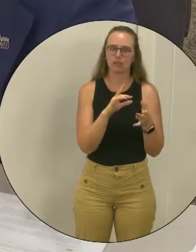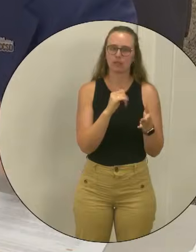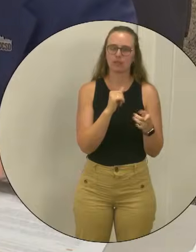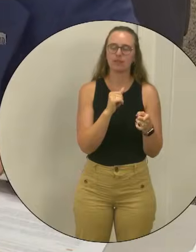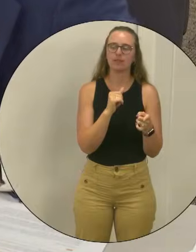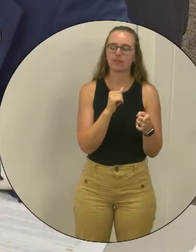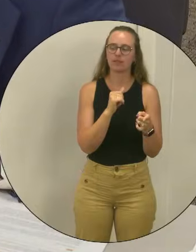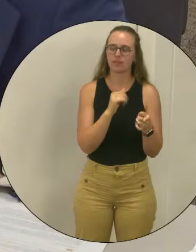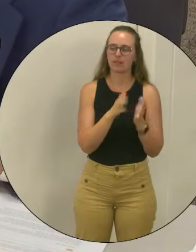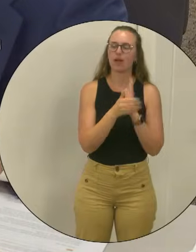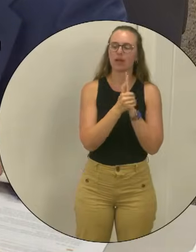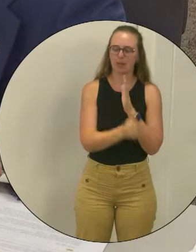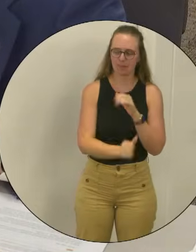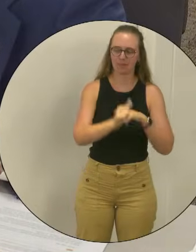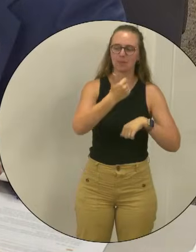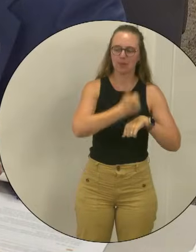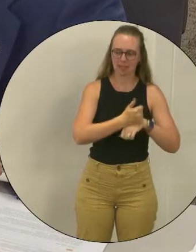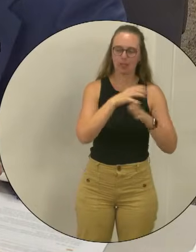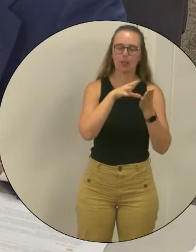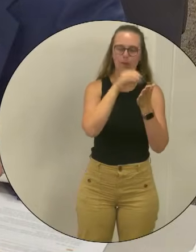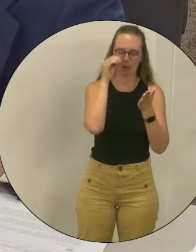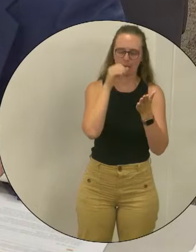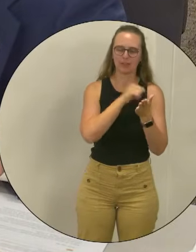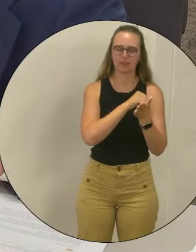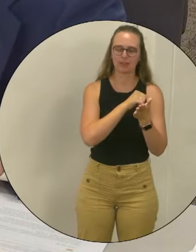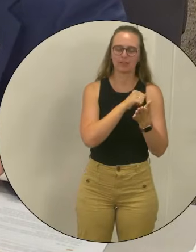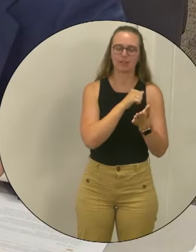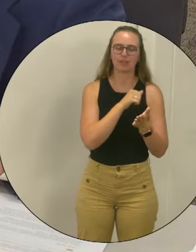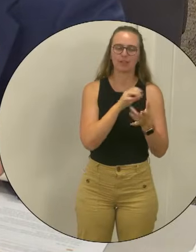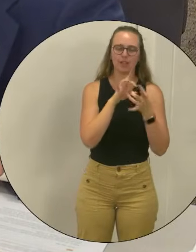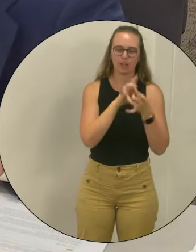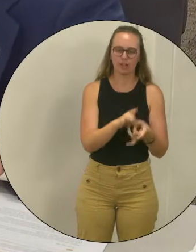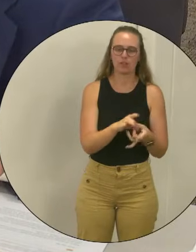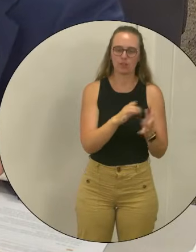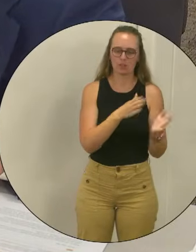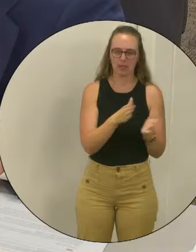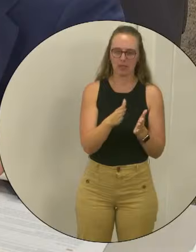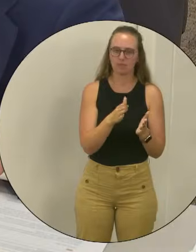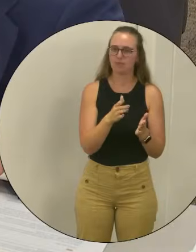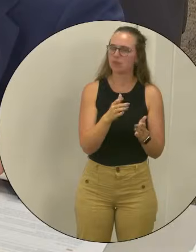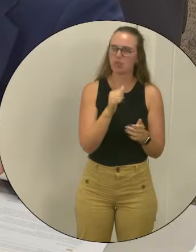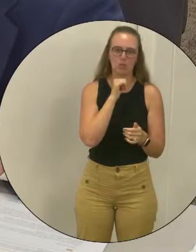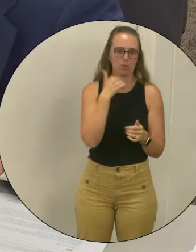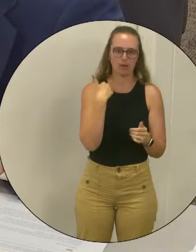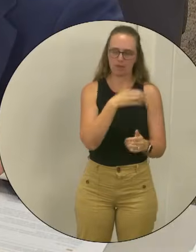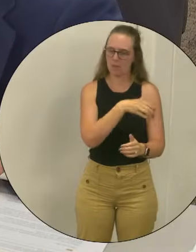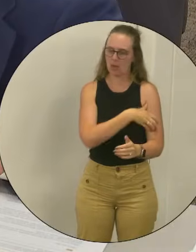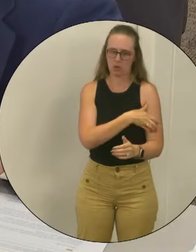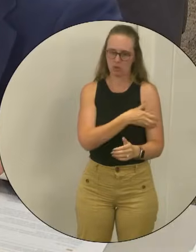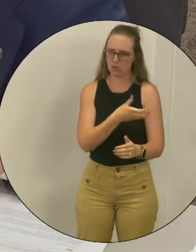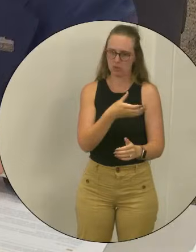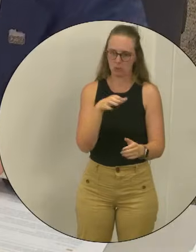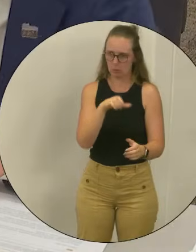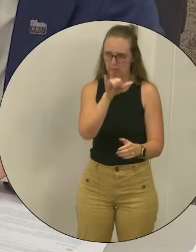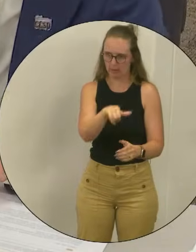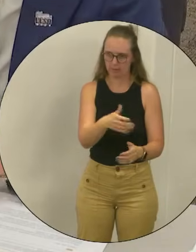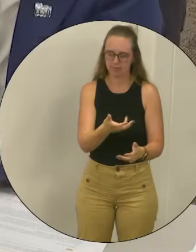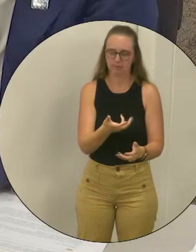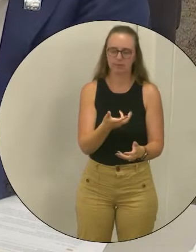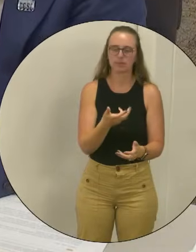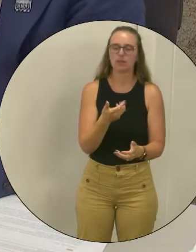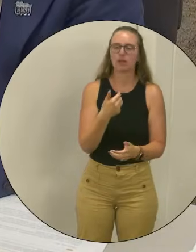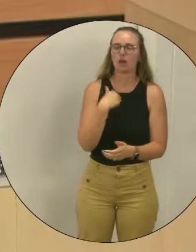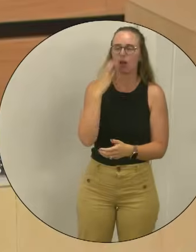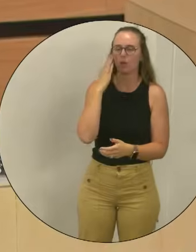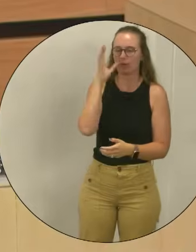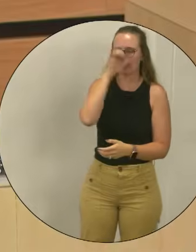competency-based learning model in alignment with the strategic plan. And we do not have the authority to do something like that currently. So I'm going to